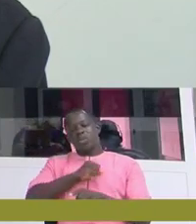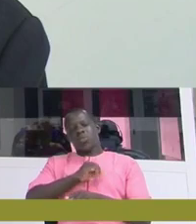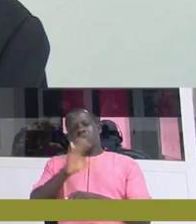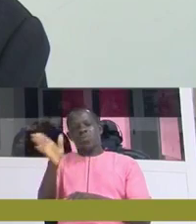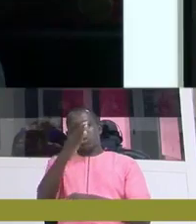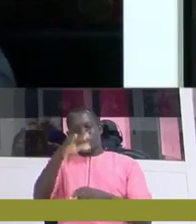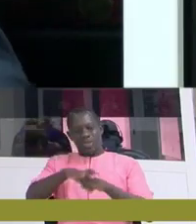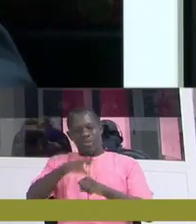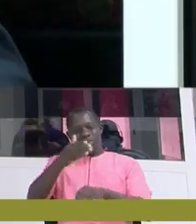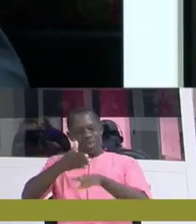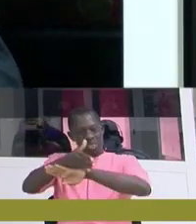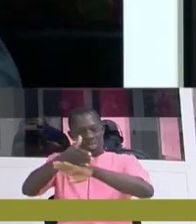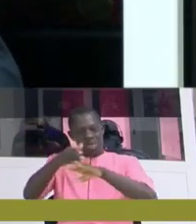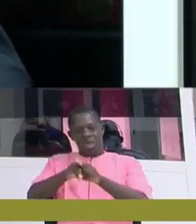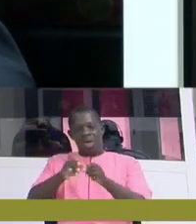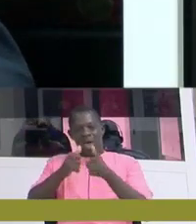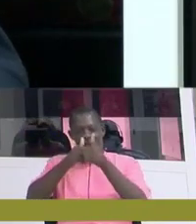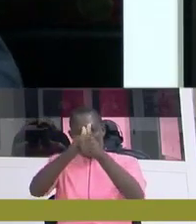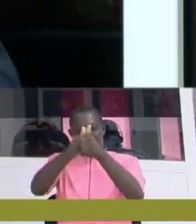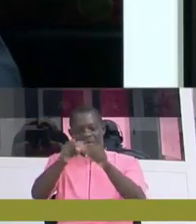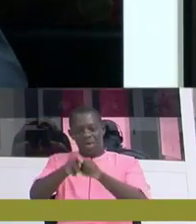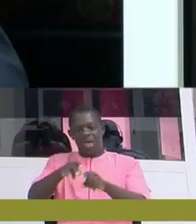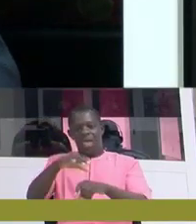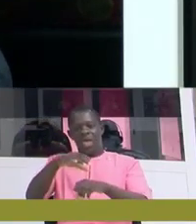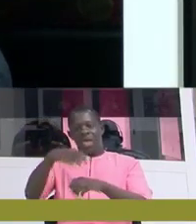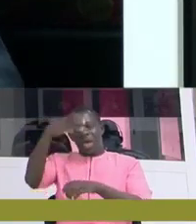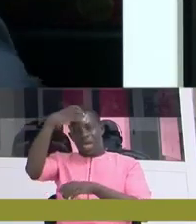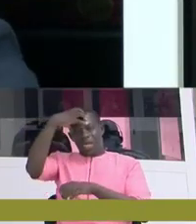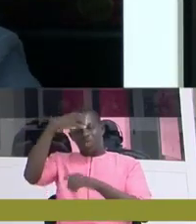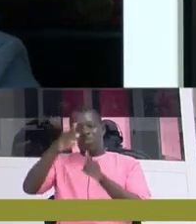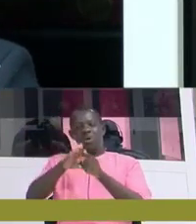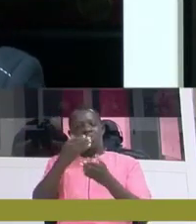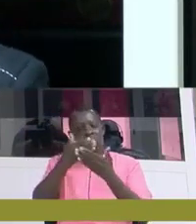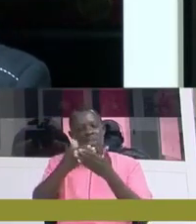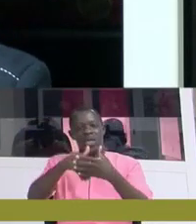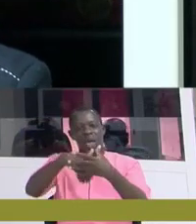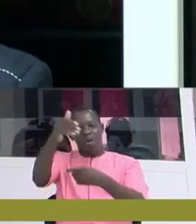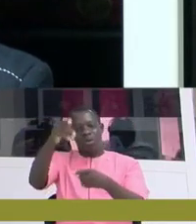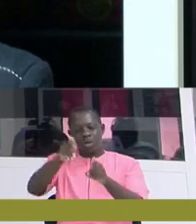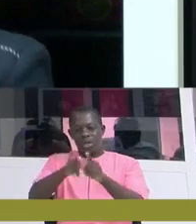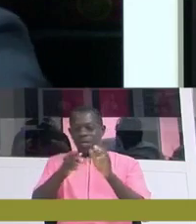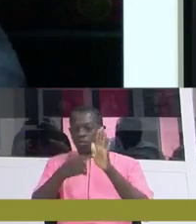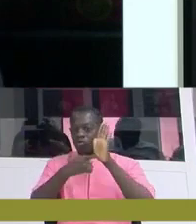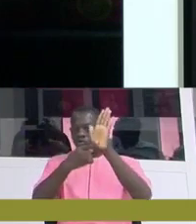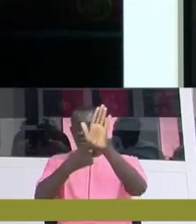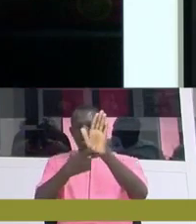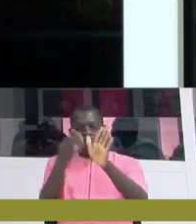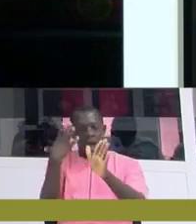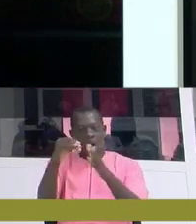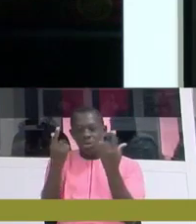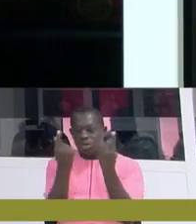He held the sword, went after Kajali's head, and could you come out and demonstrate to us how it happened?